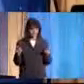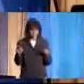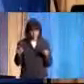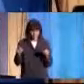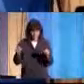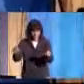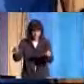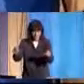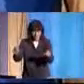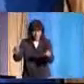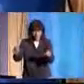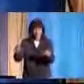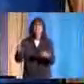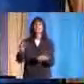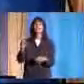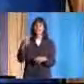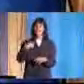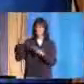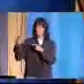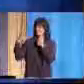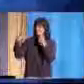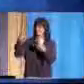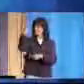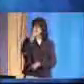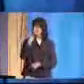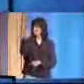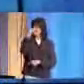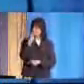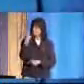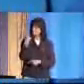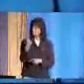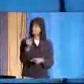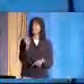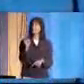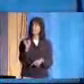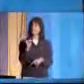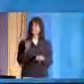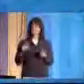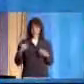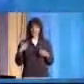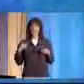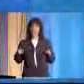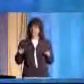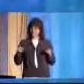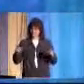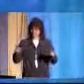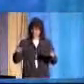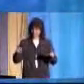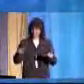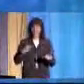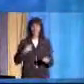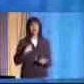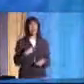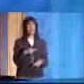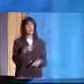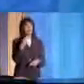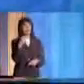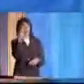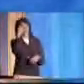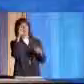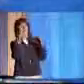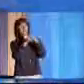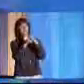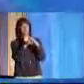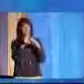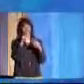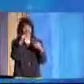So I've been thinking about that. And I particularly gave attention to some of the unsuccessful speaking strategies I